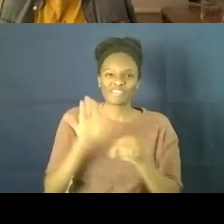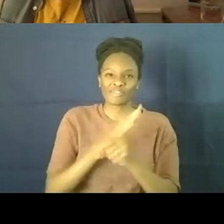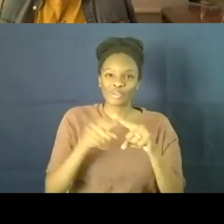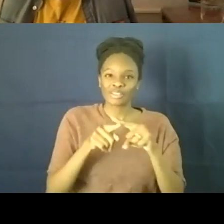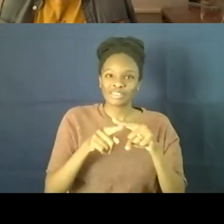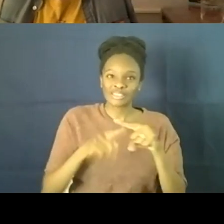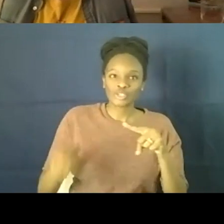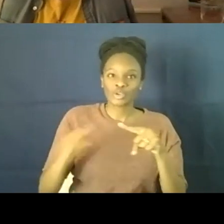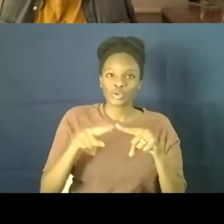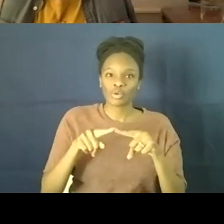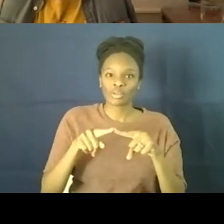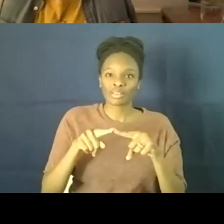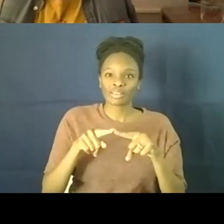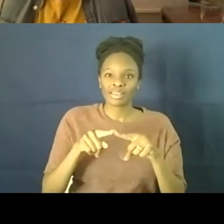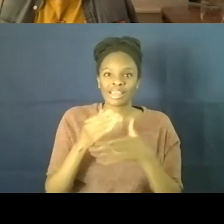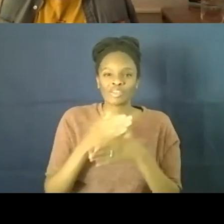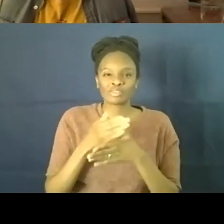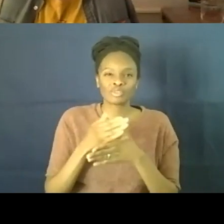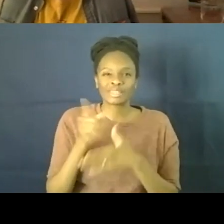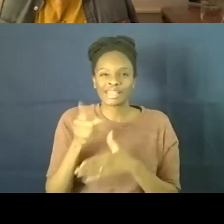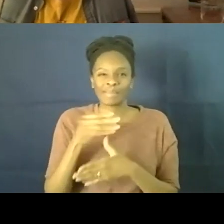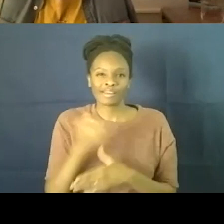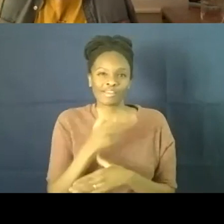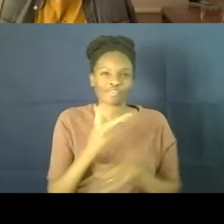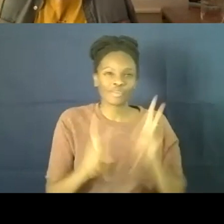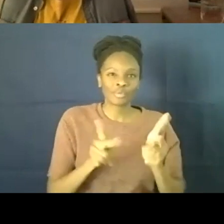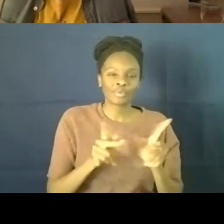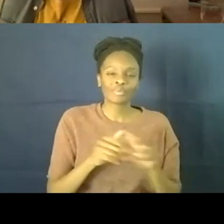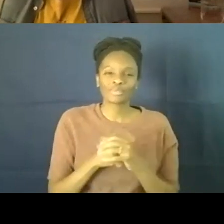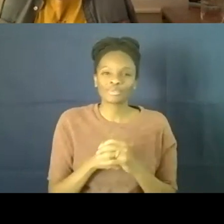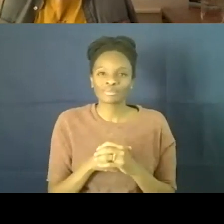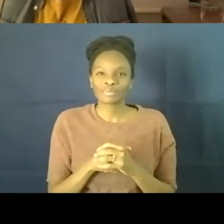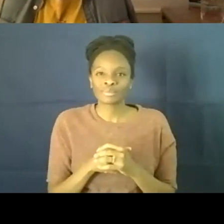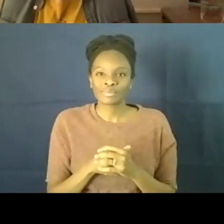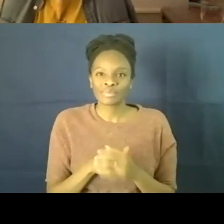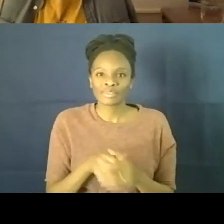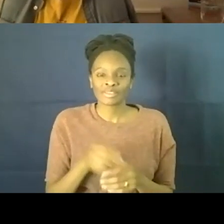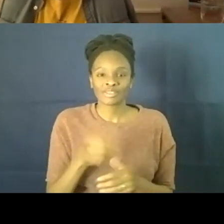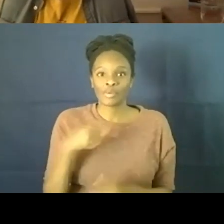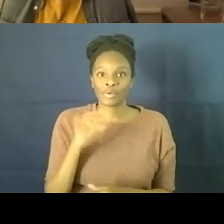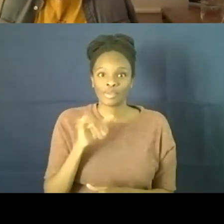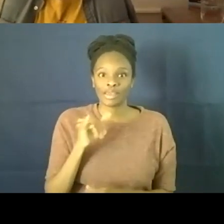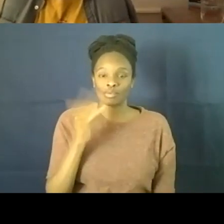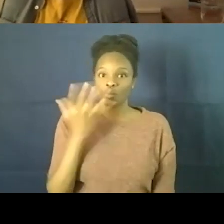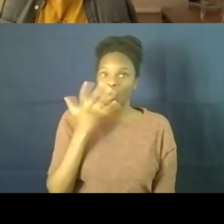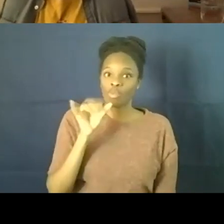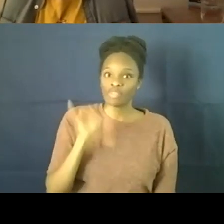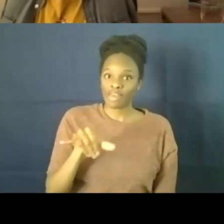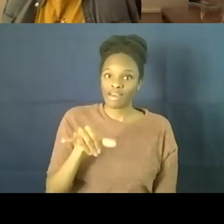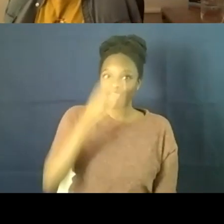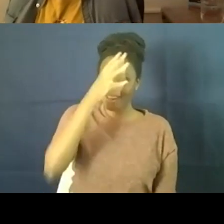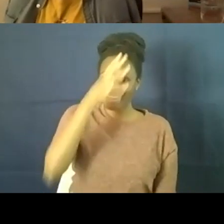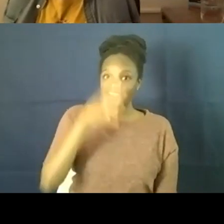auditioned, it was between him and a few people, and like right away we all like looked at each other. We're just like, oh, that guy's a TV